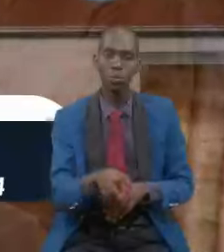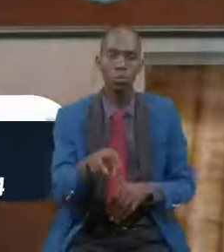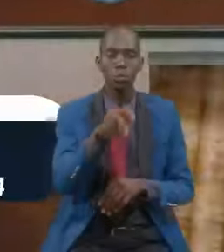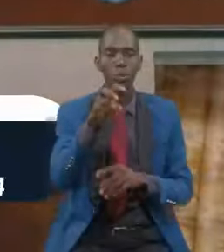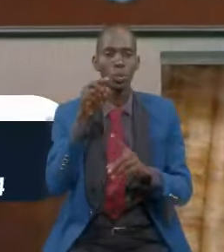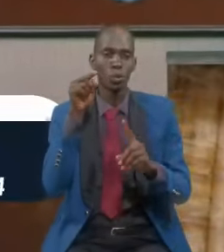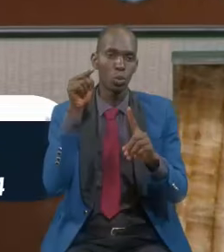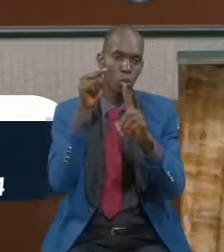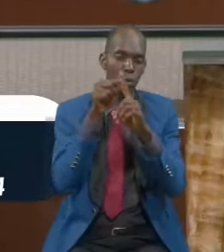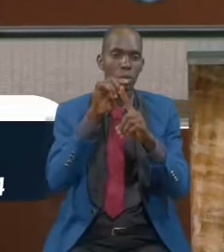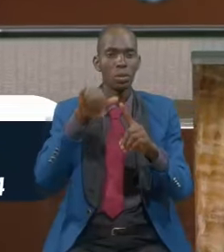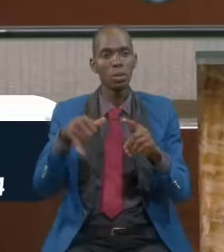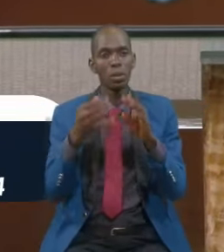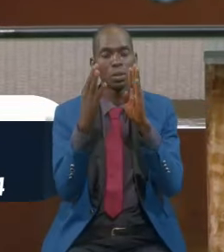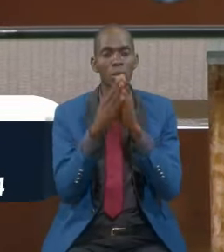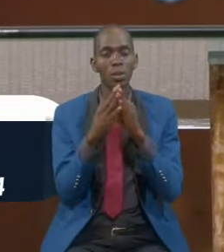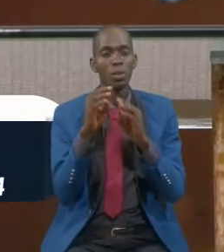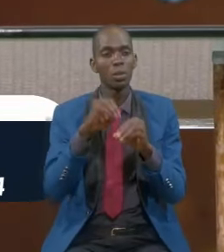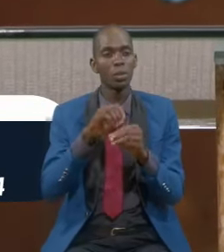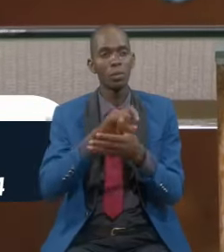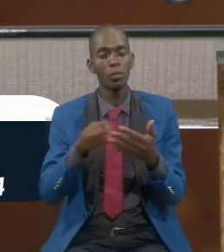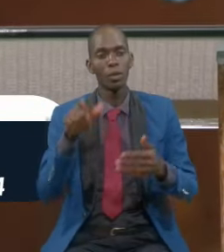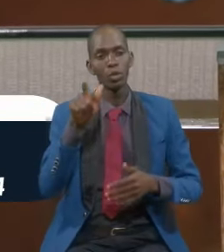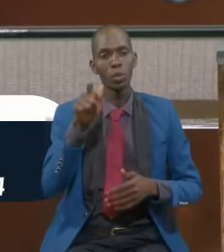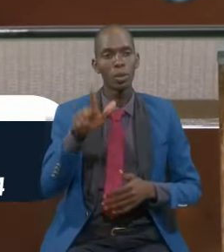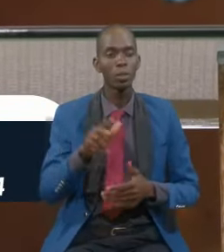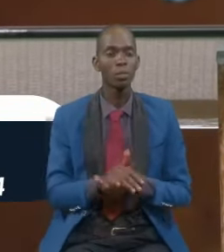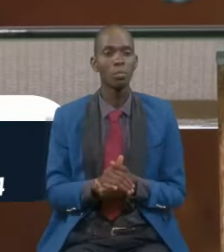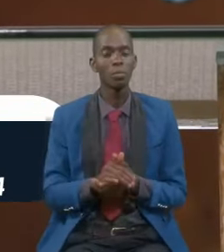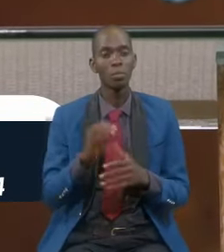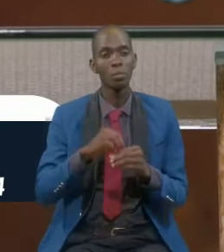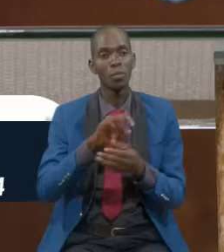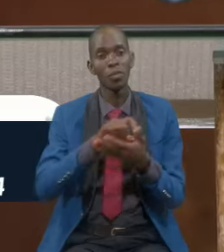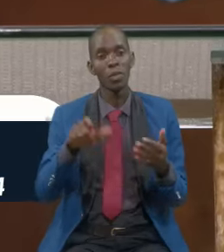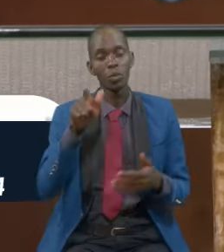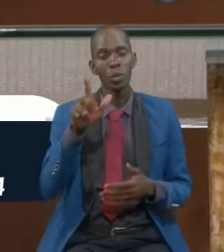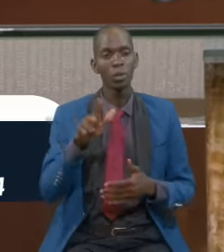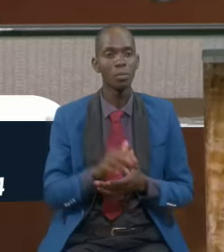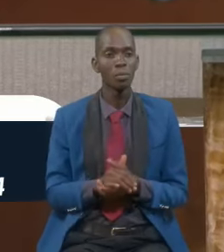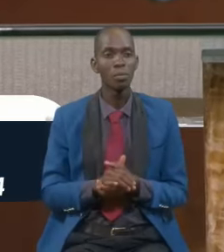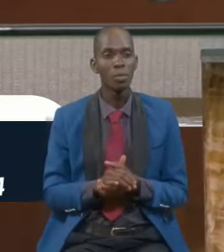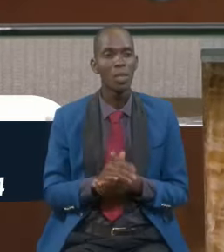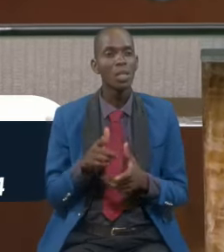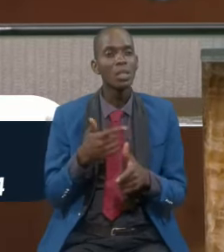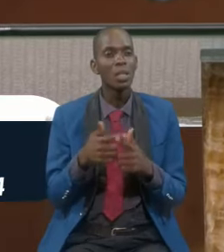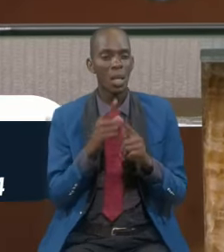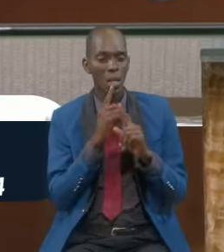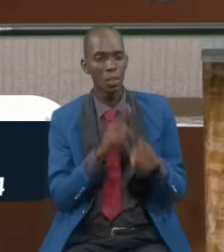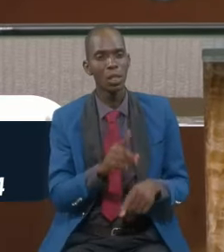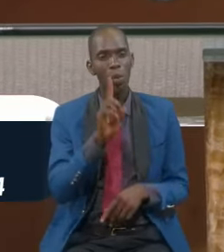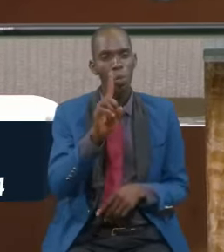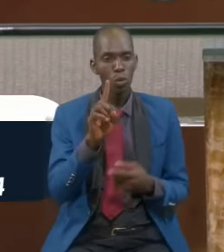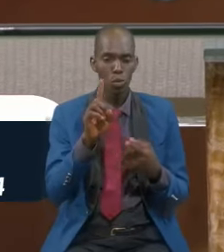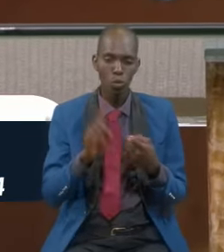toward Jerusalem. Verse 23. In verse 23, then said one unto him,